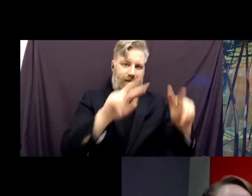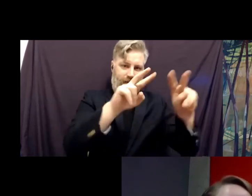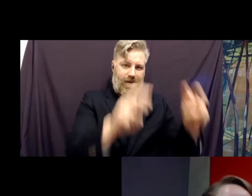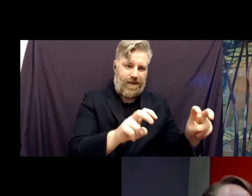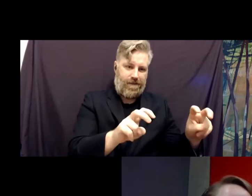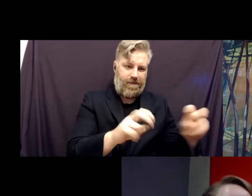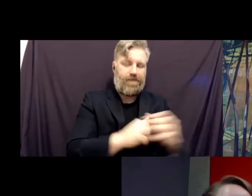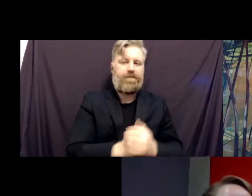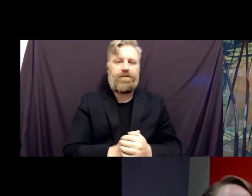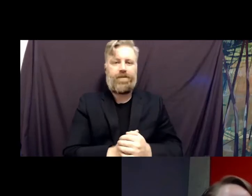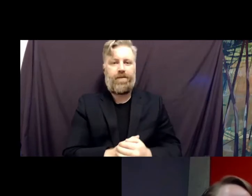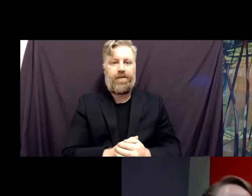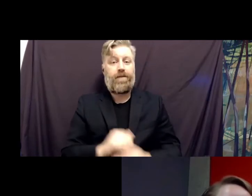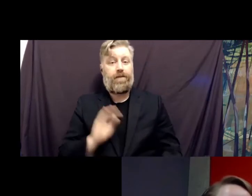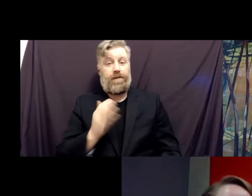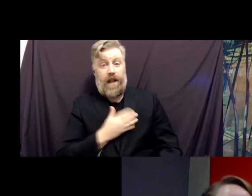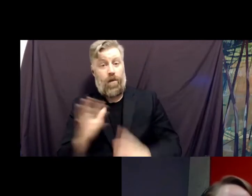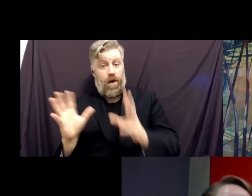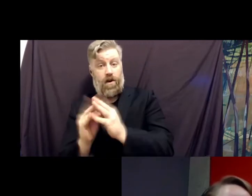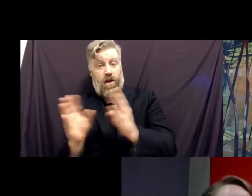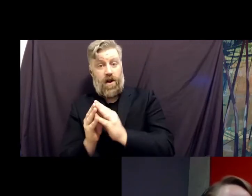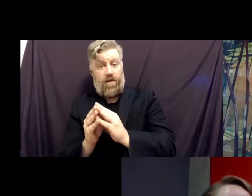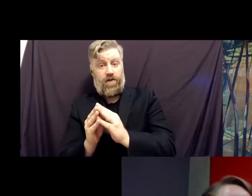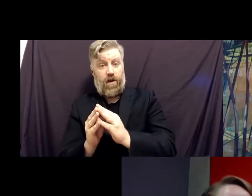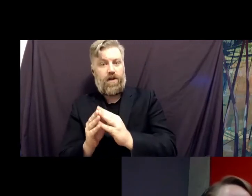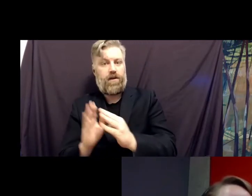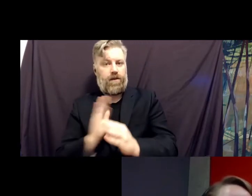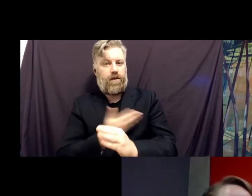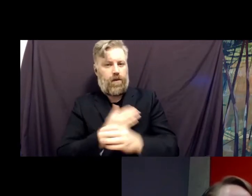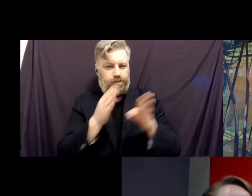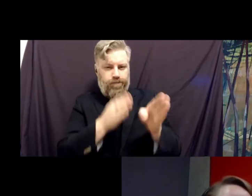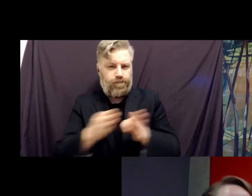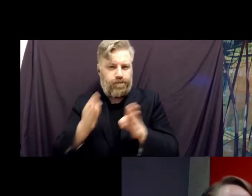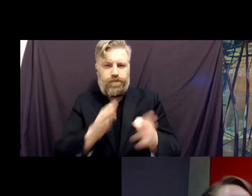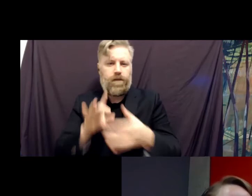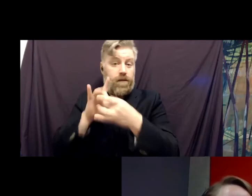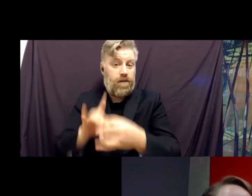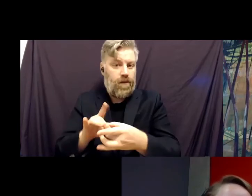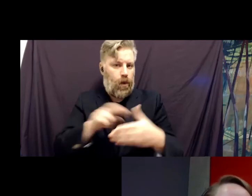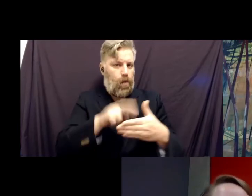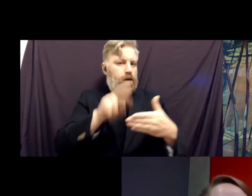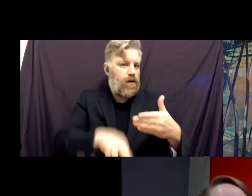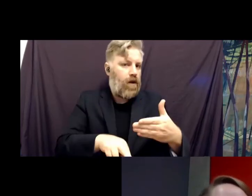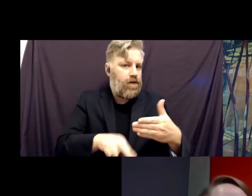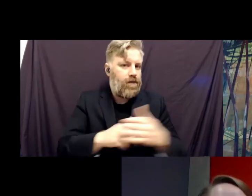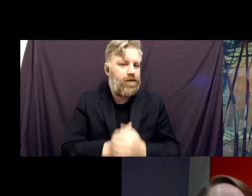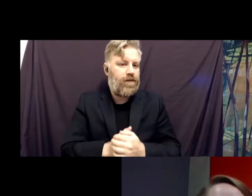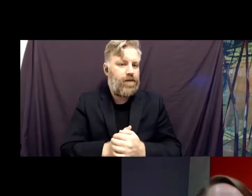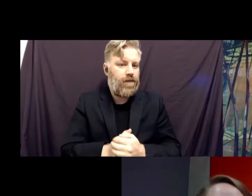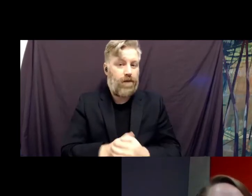project conference around its result. Held at the UN in